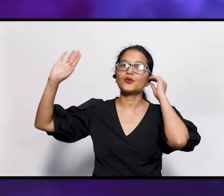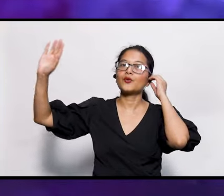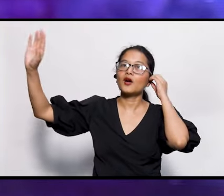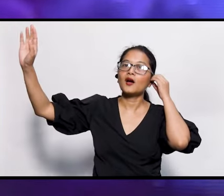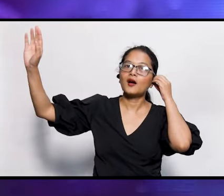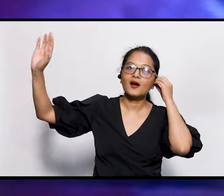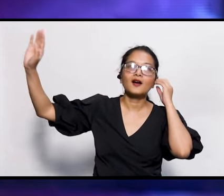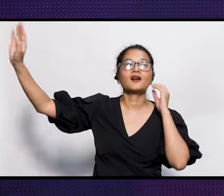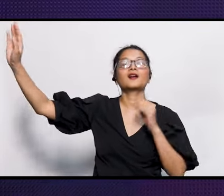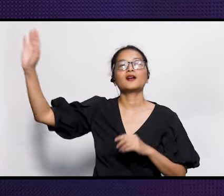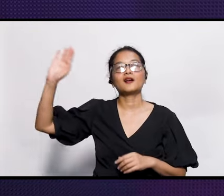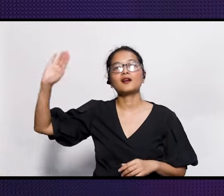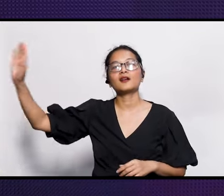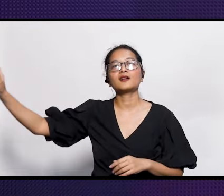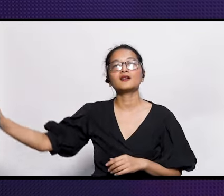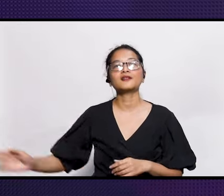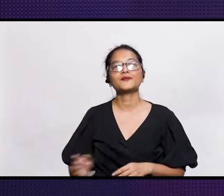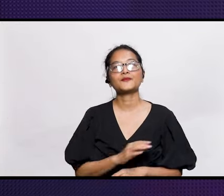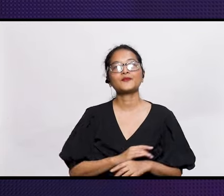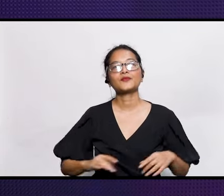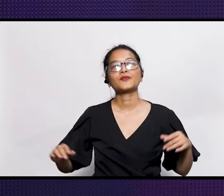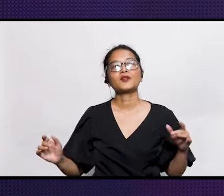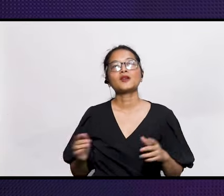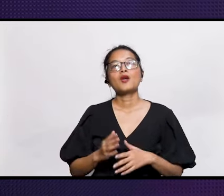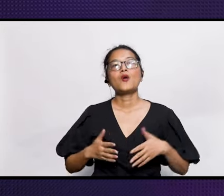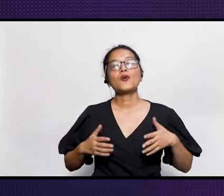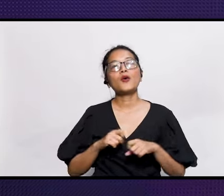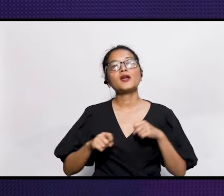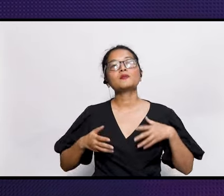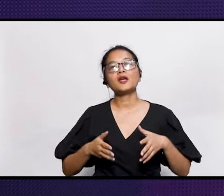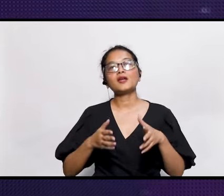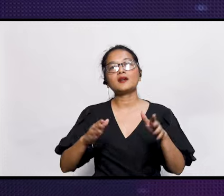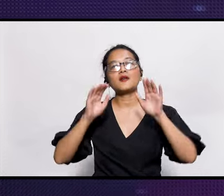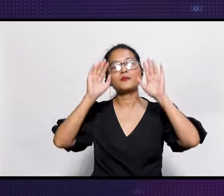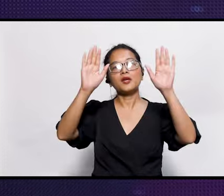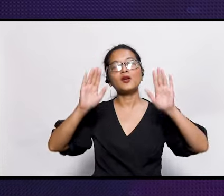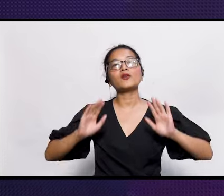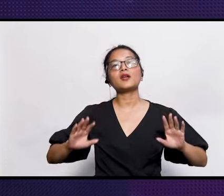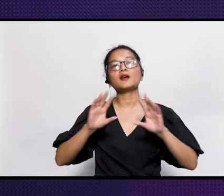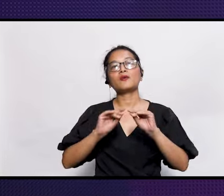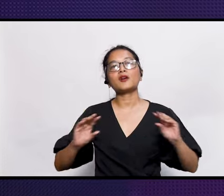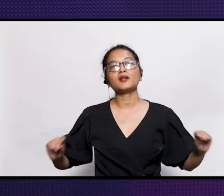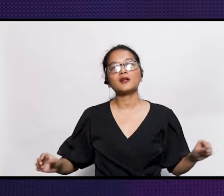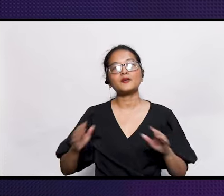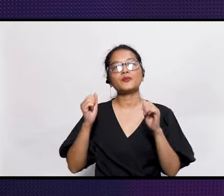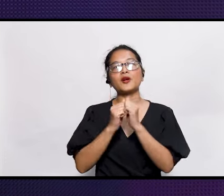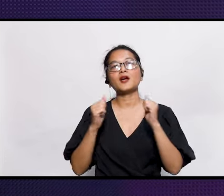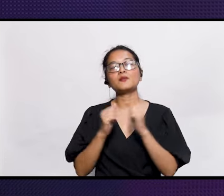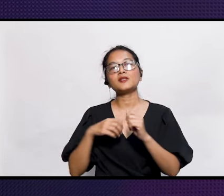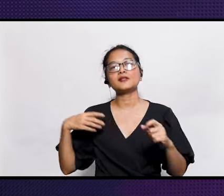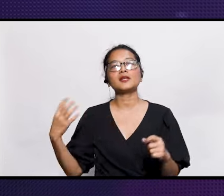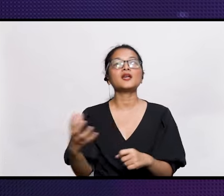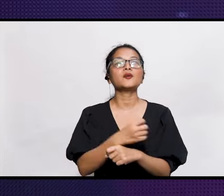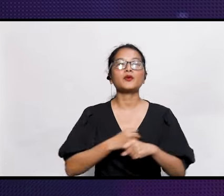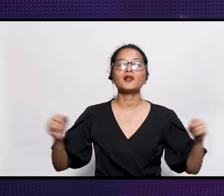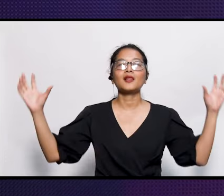who you are make a CH make a work